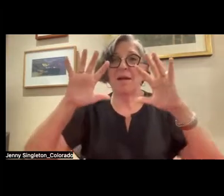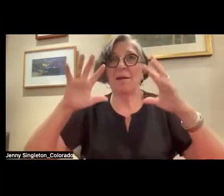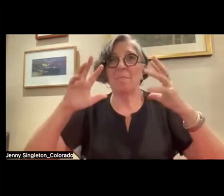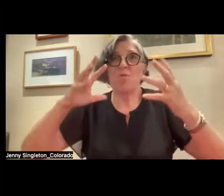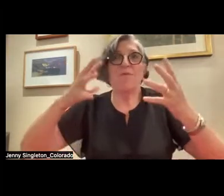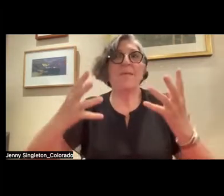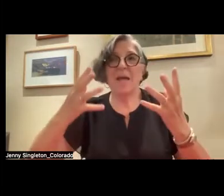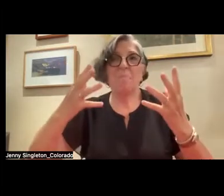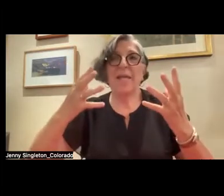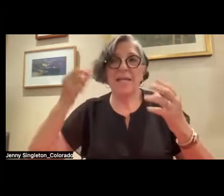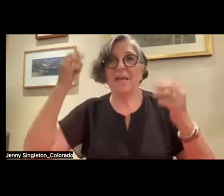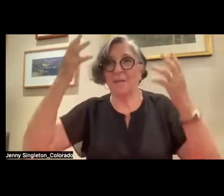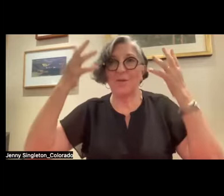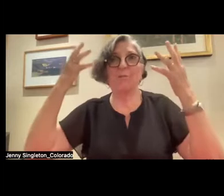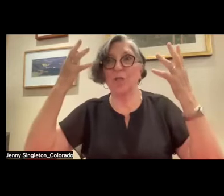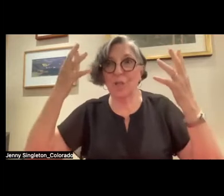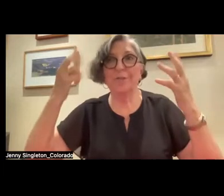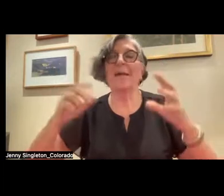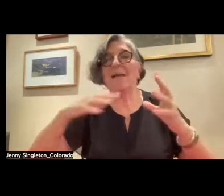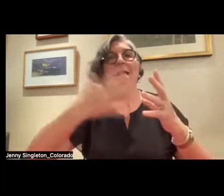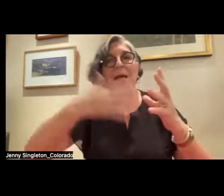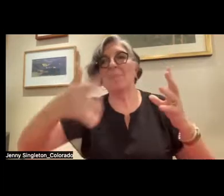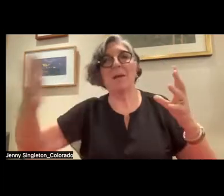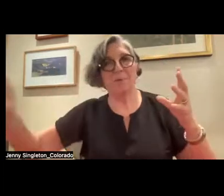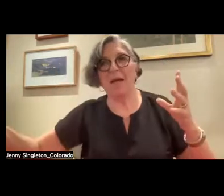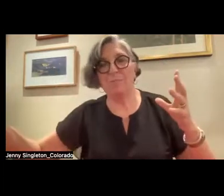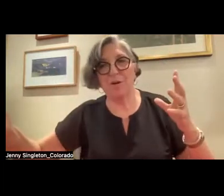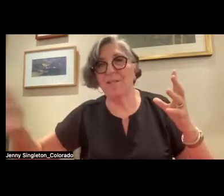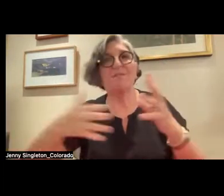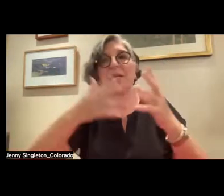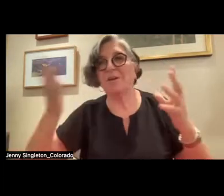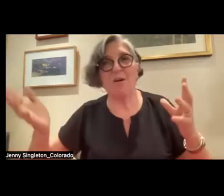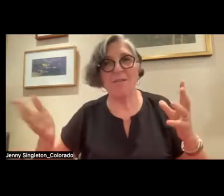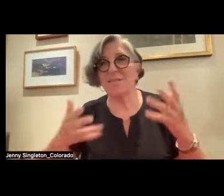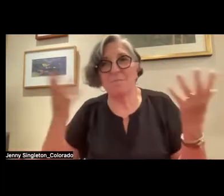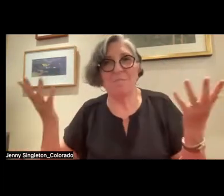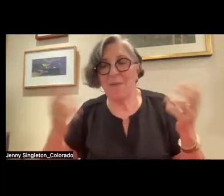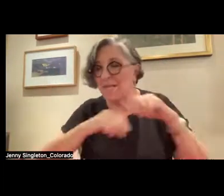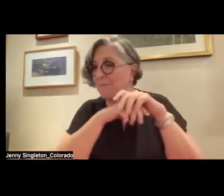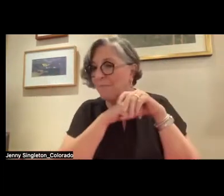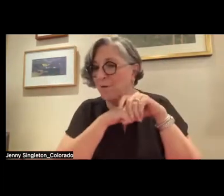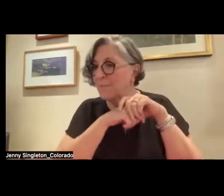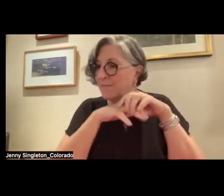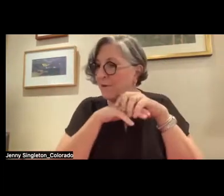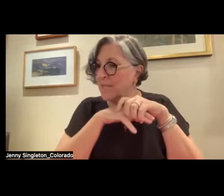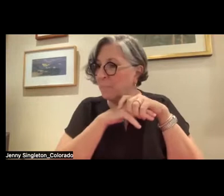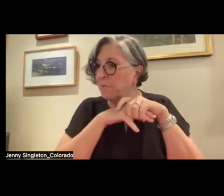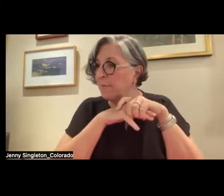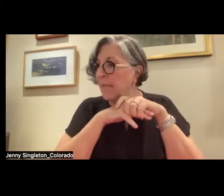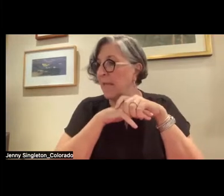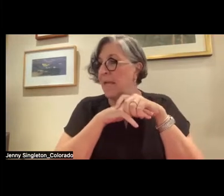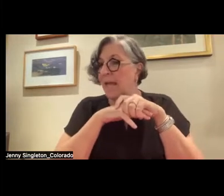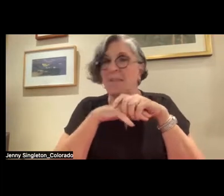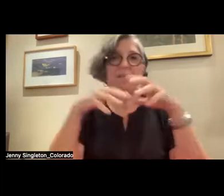are a movement template that you learn and can be applied productively across many verbs, for